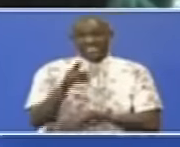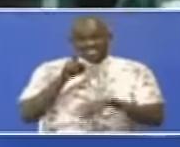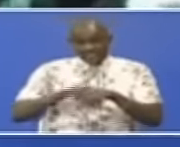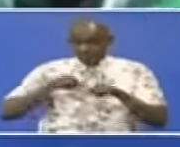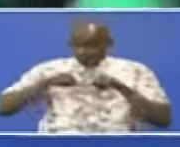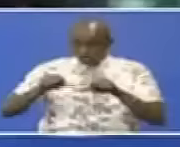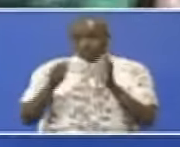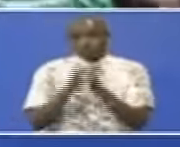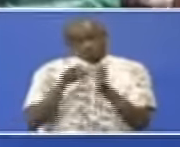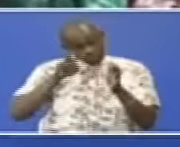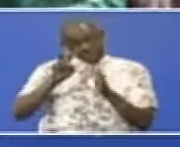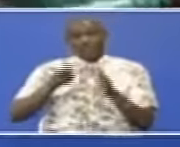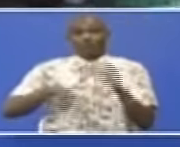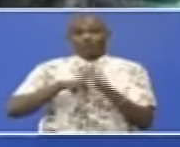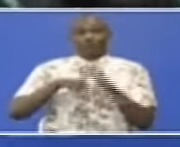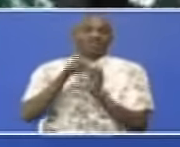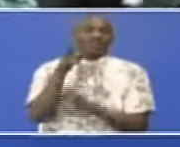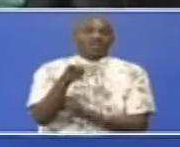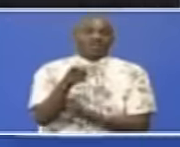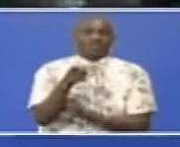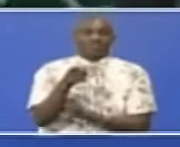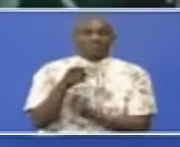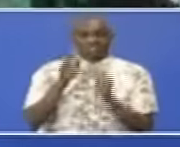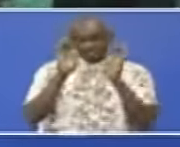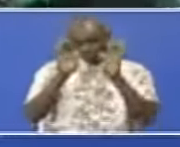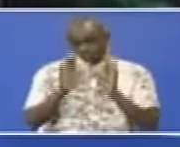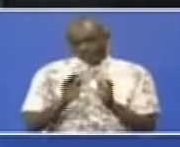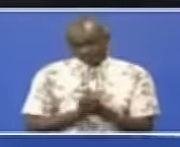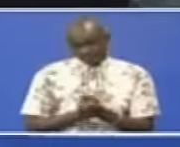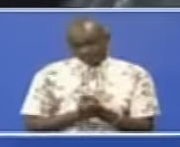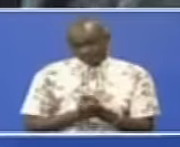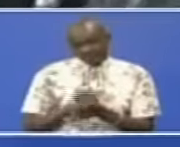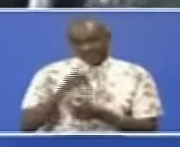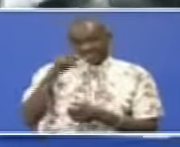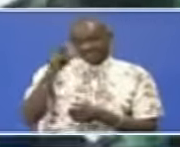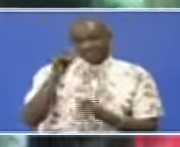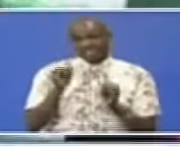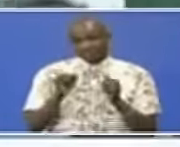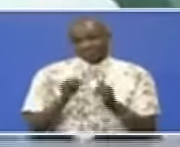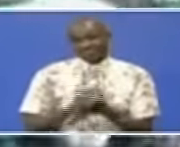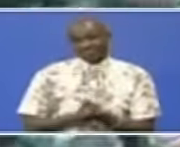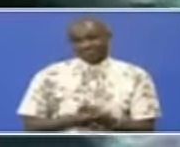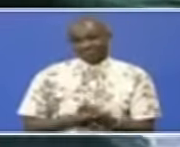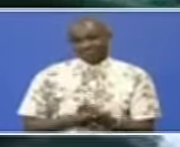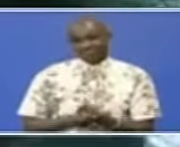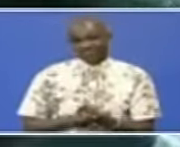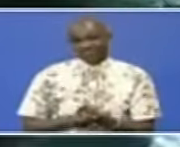proceeding to watch the football match in Kisumu. Now to KTN News.